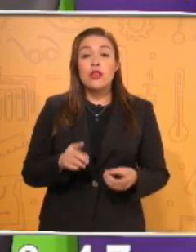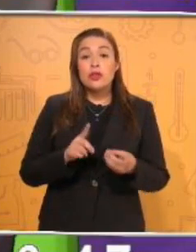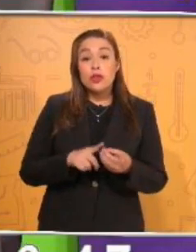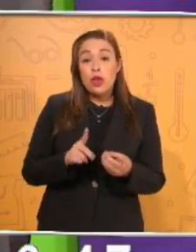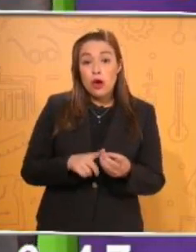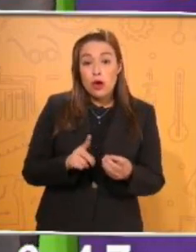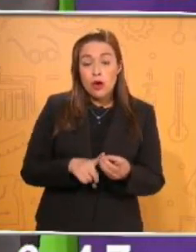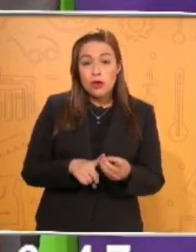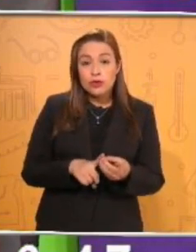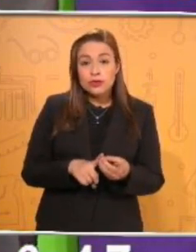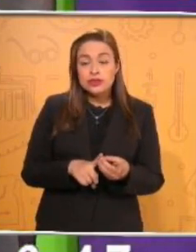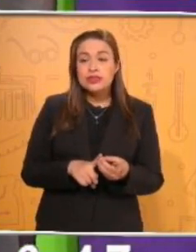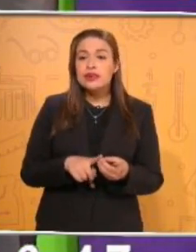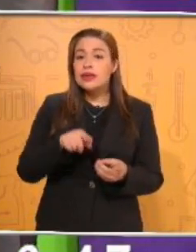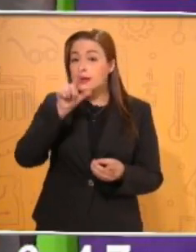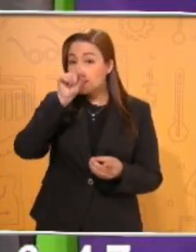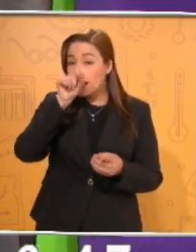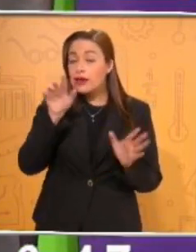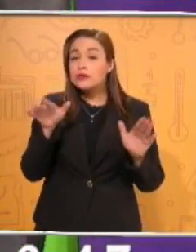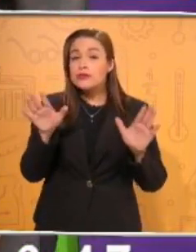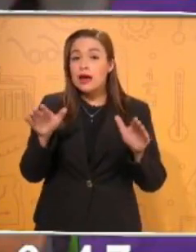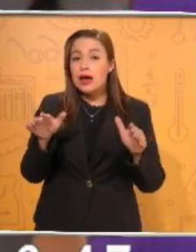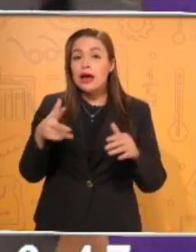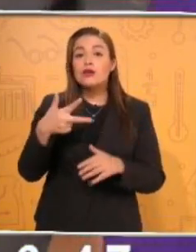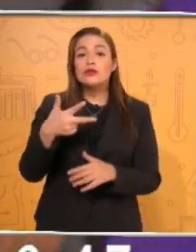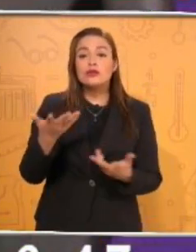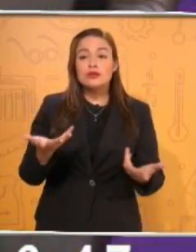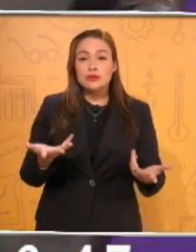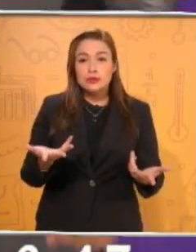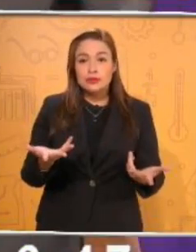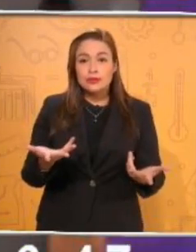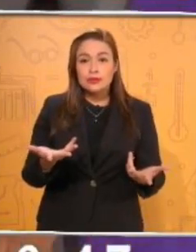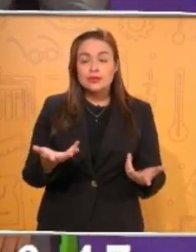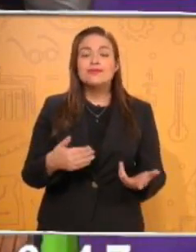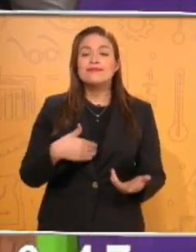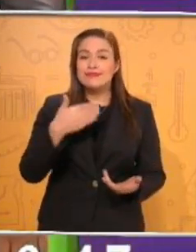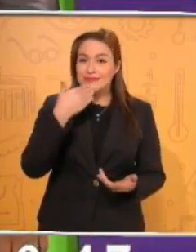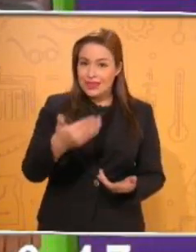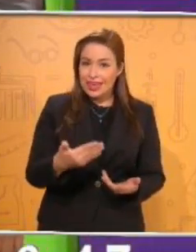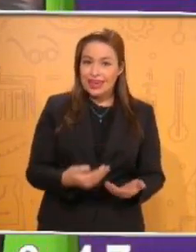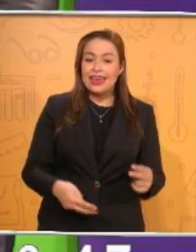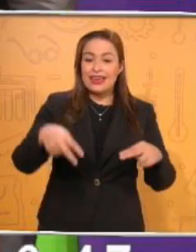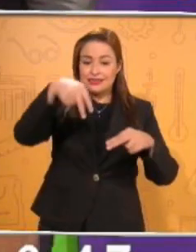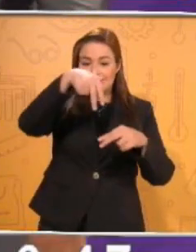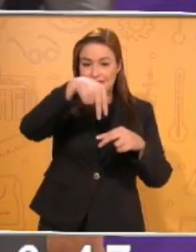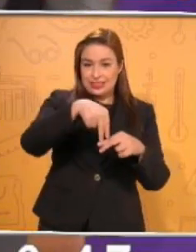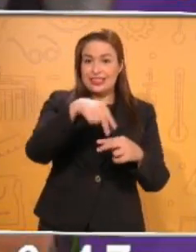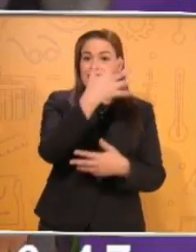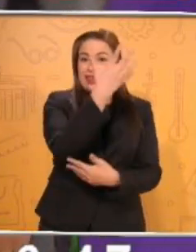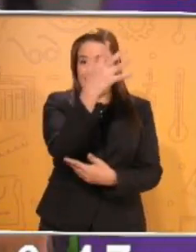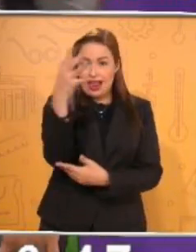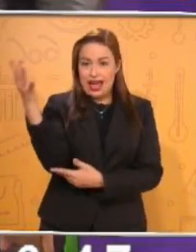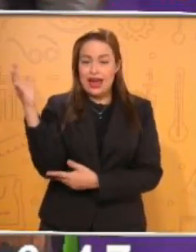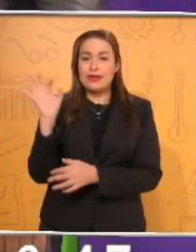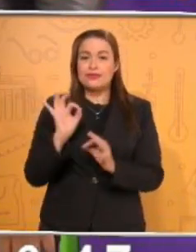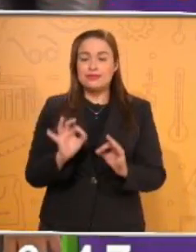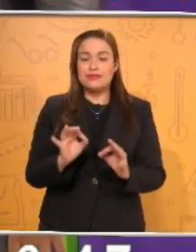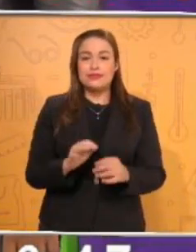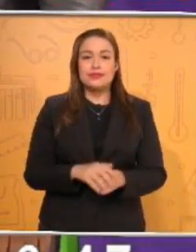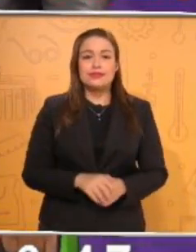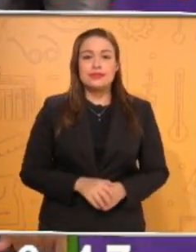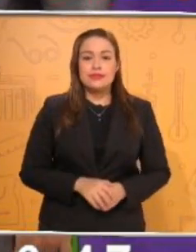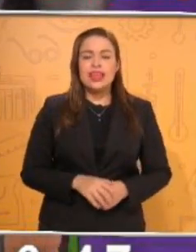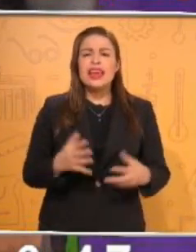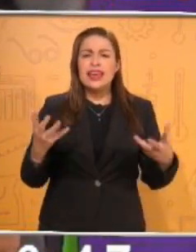the birds? Number 8. You're right. In the trees. What were the